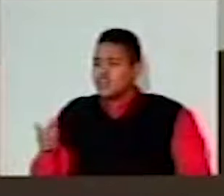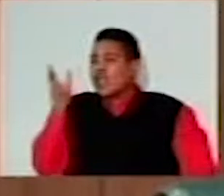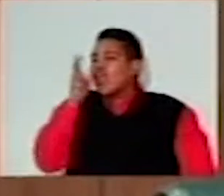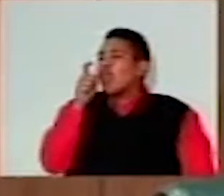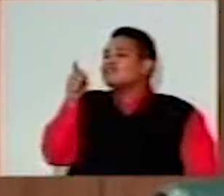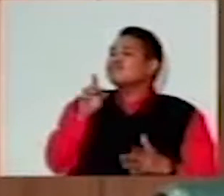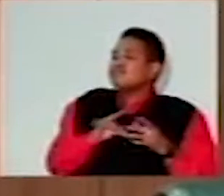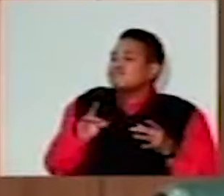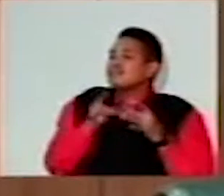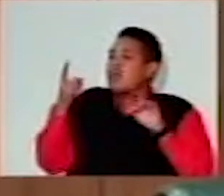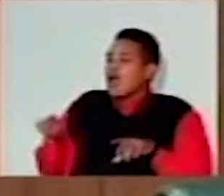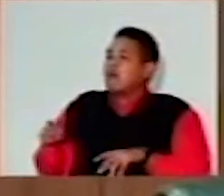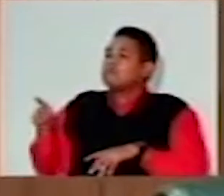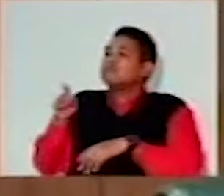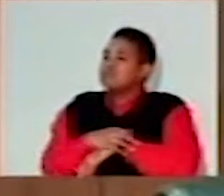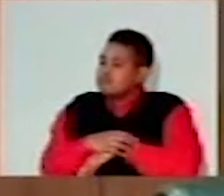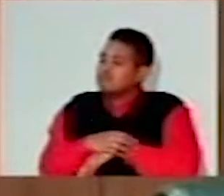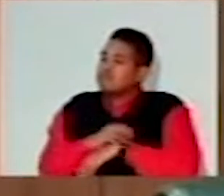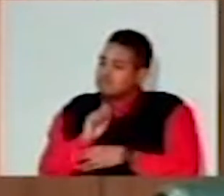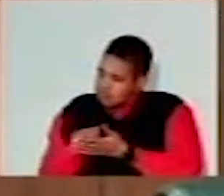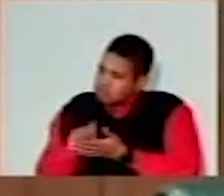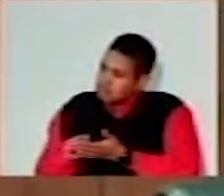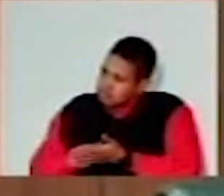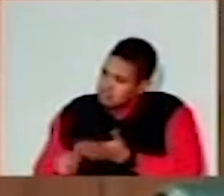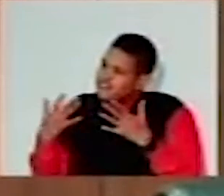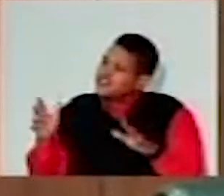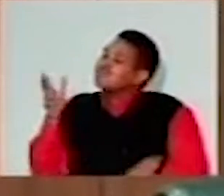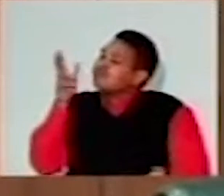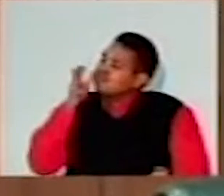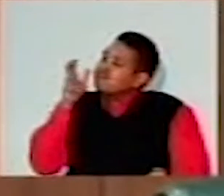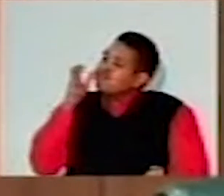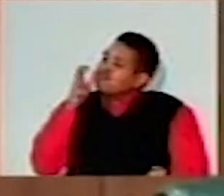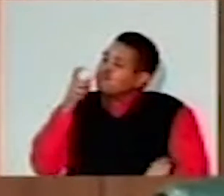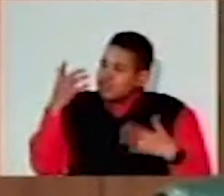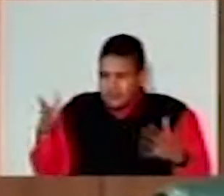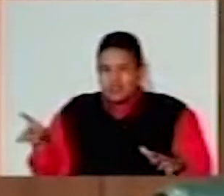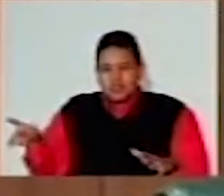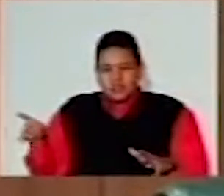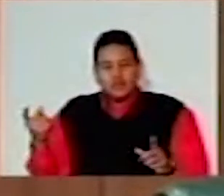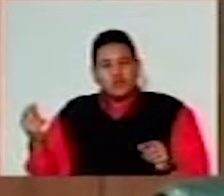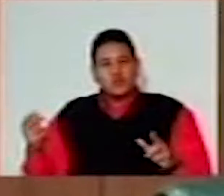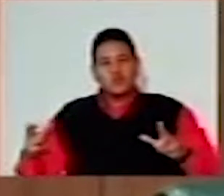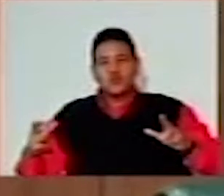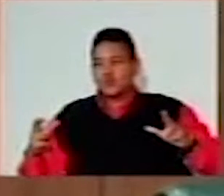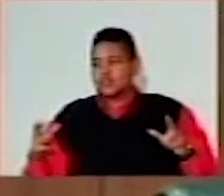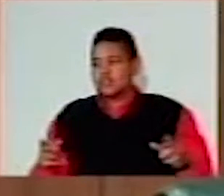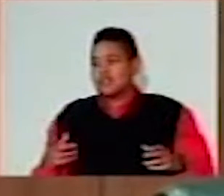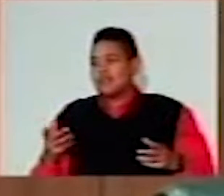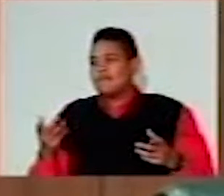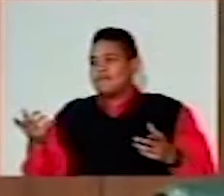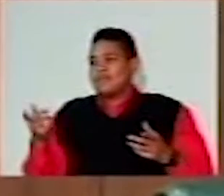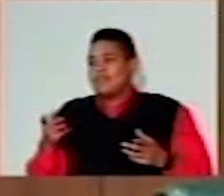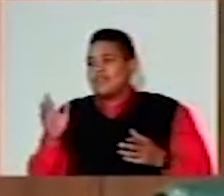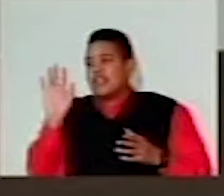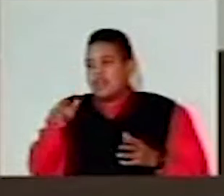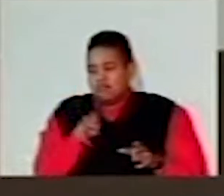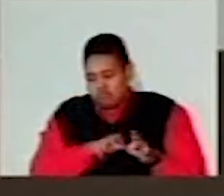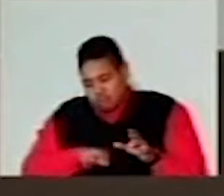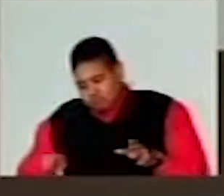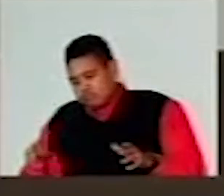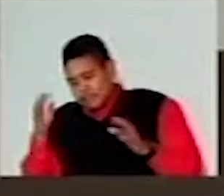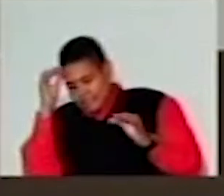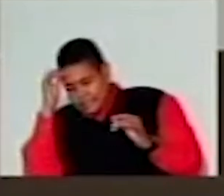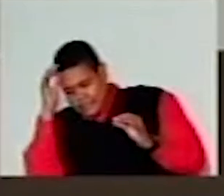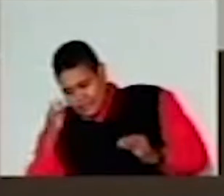case, and having heard the case, he retires to deliver judgment.